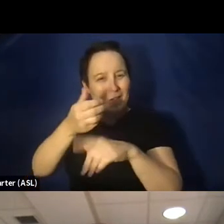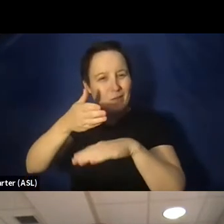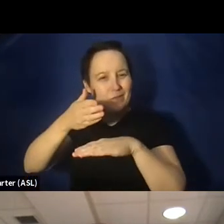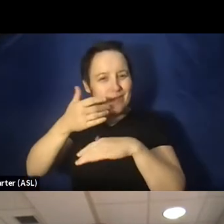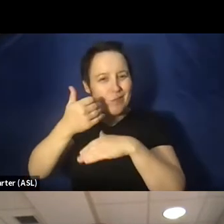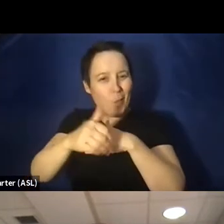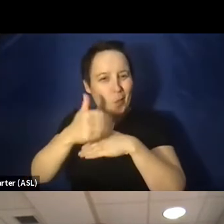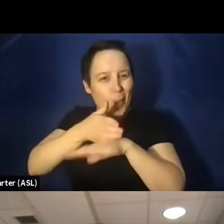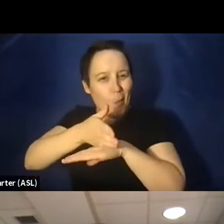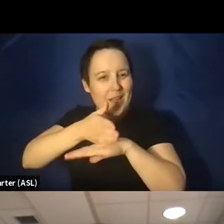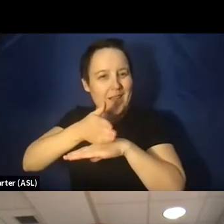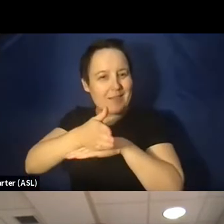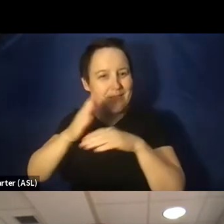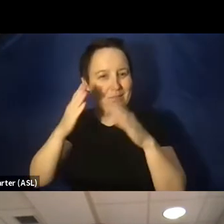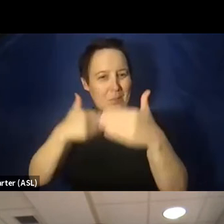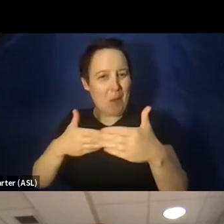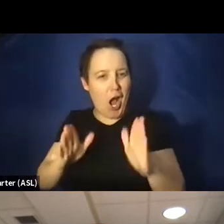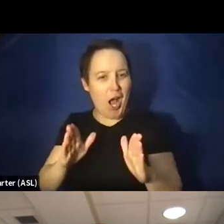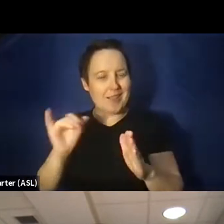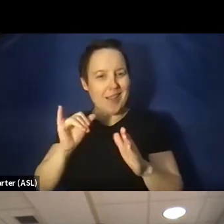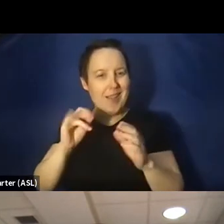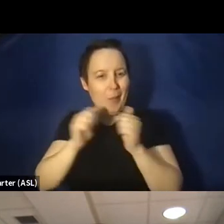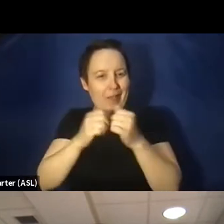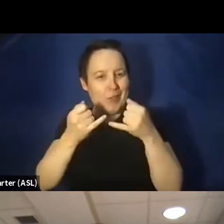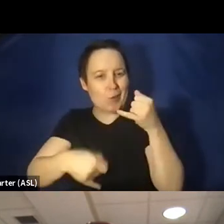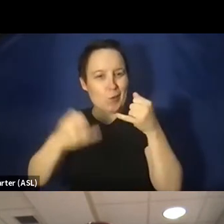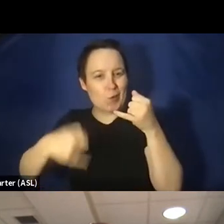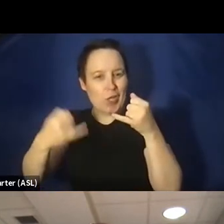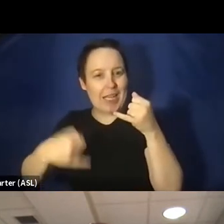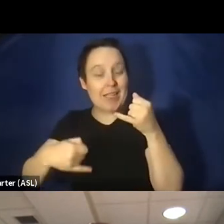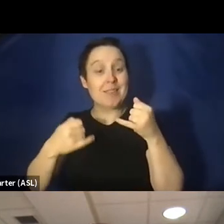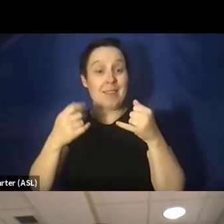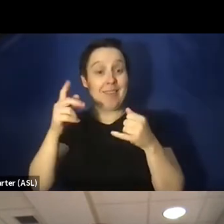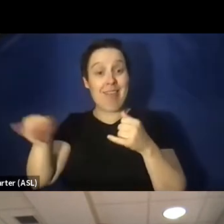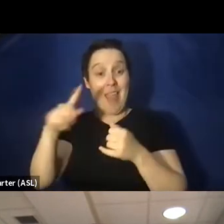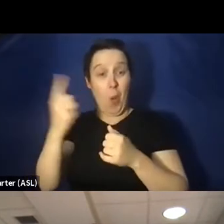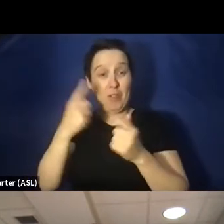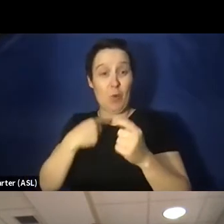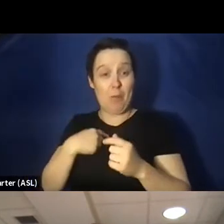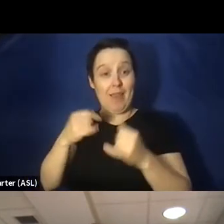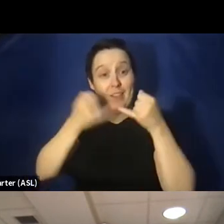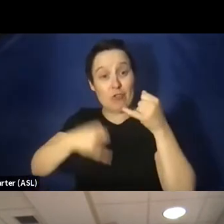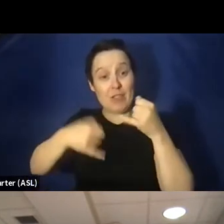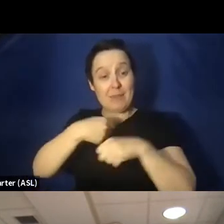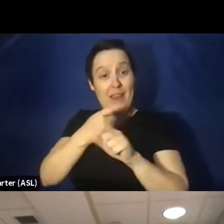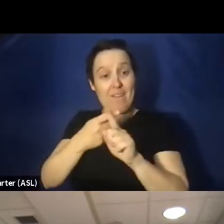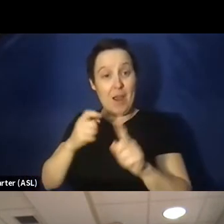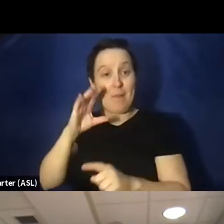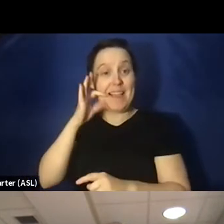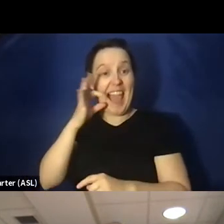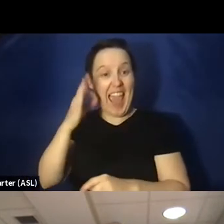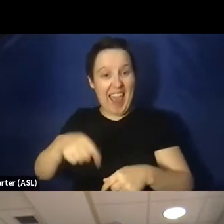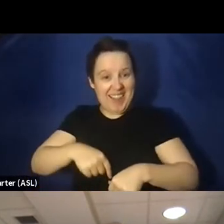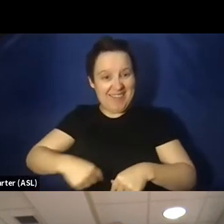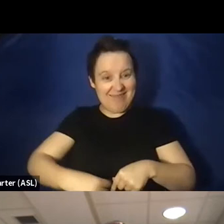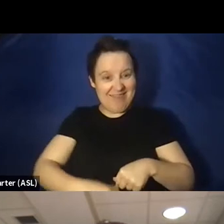with strings on it? We were always told they were catgut, which terrified me. And then the bow is horsehair, which was also